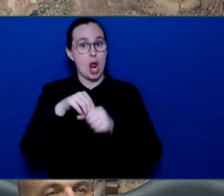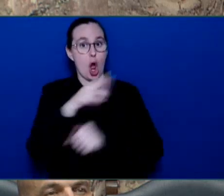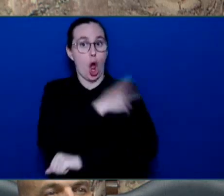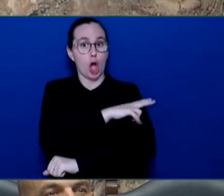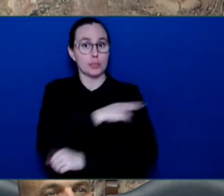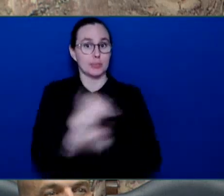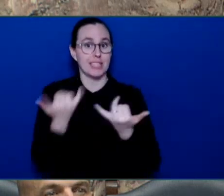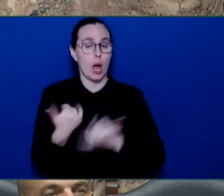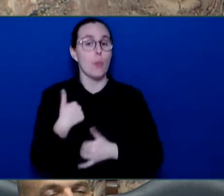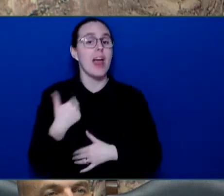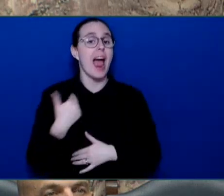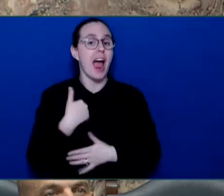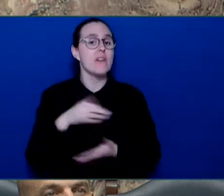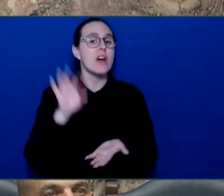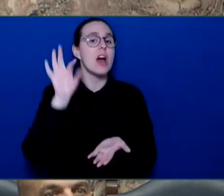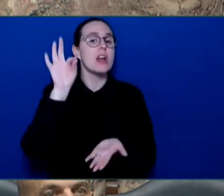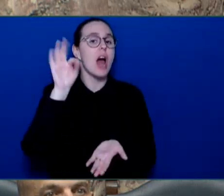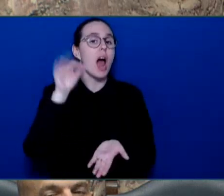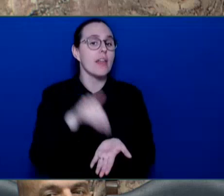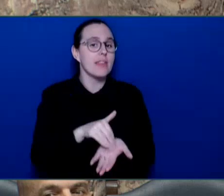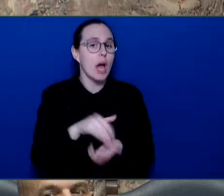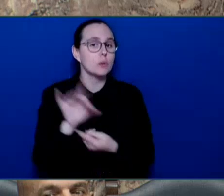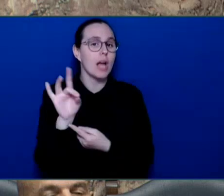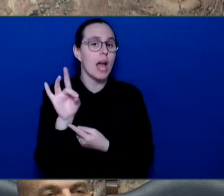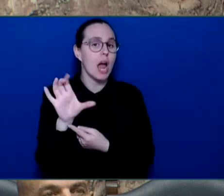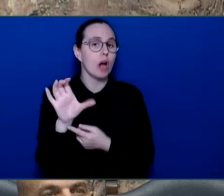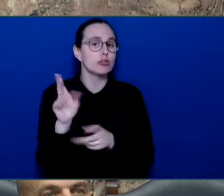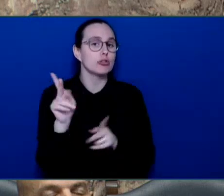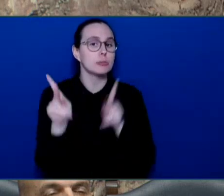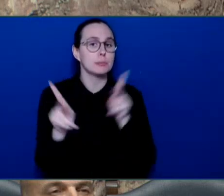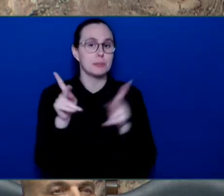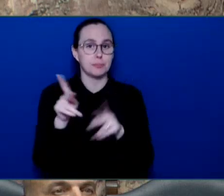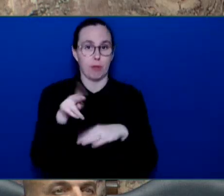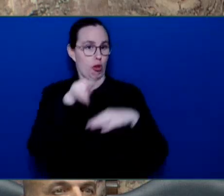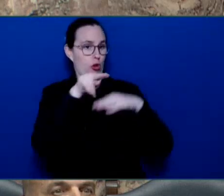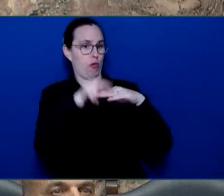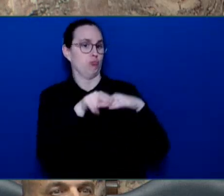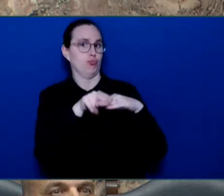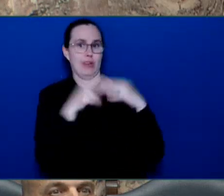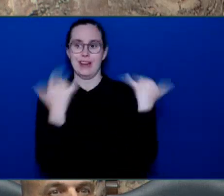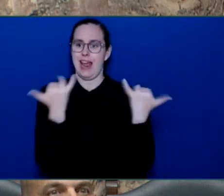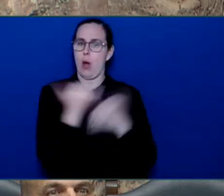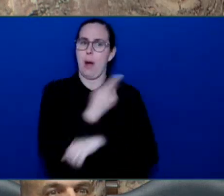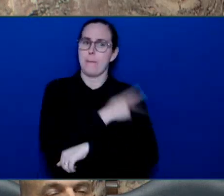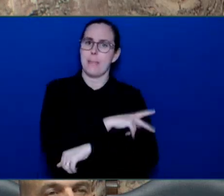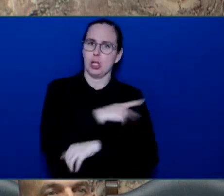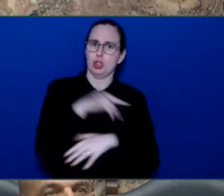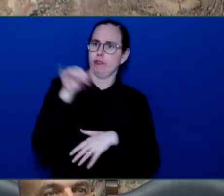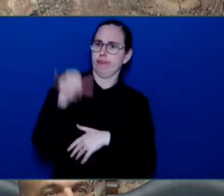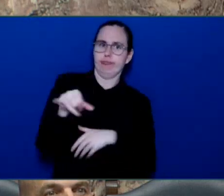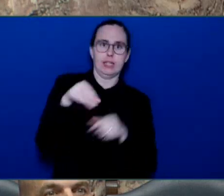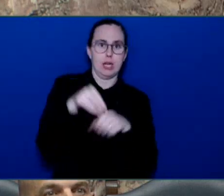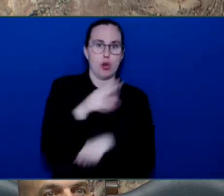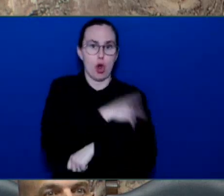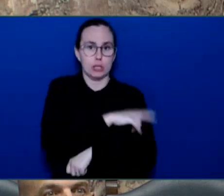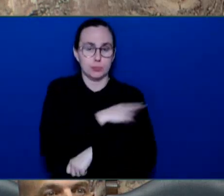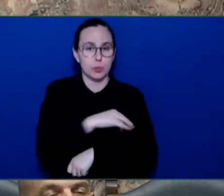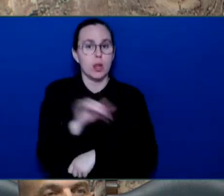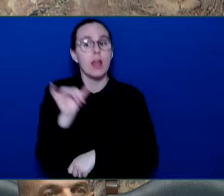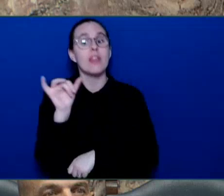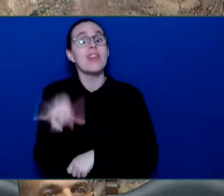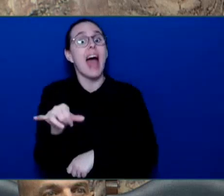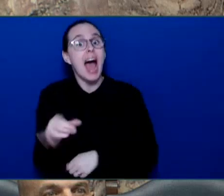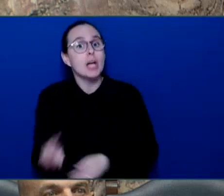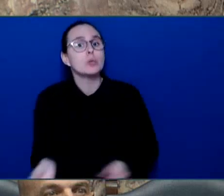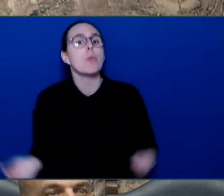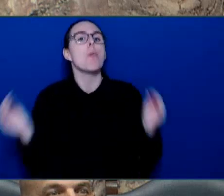given day inpatients, people inpatient to the hospital. And this is more than the base bed capacity of the healthcare system and 1,000